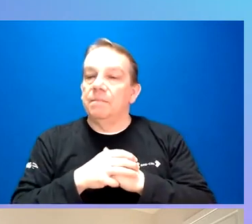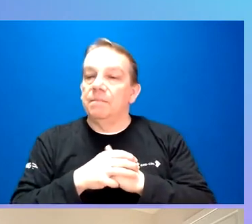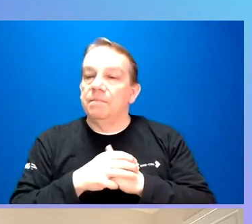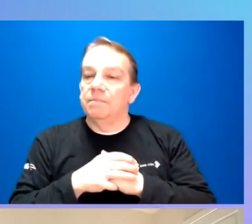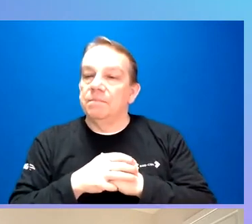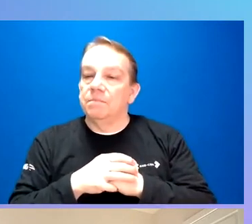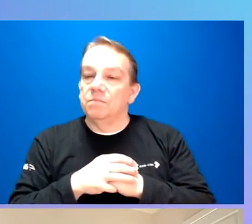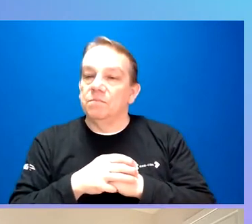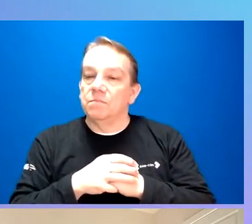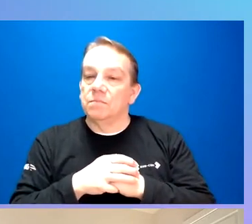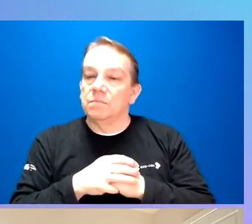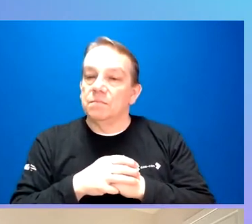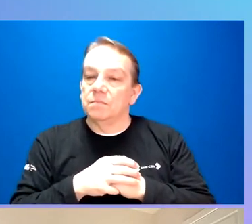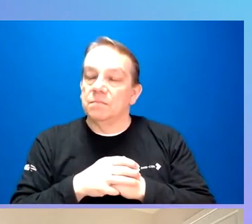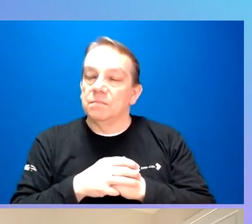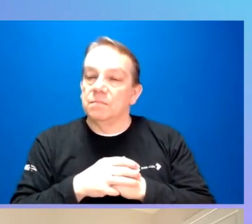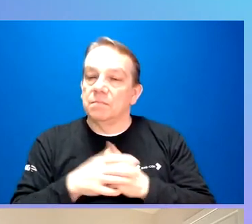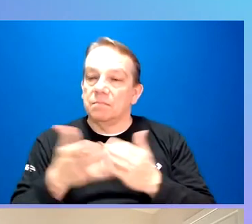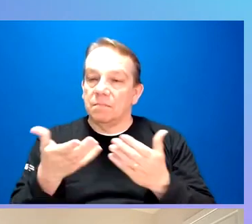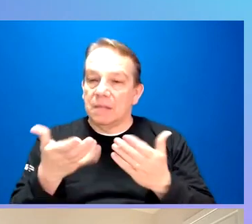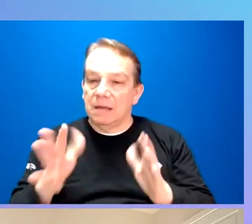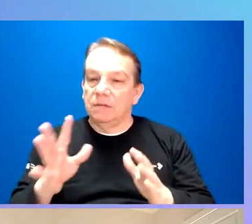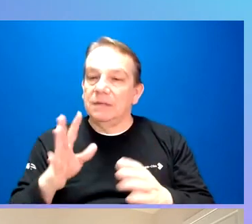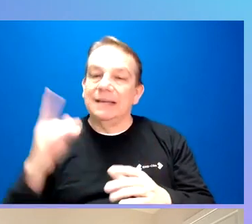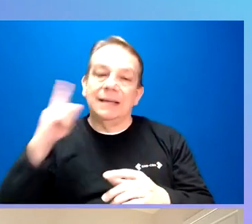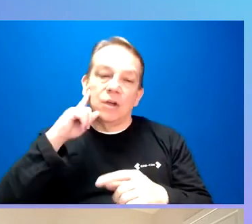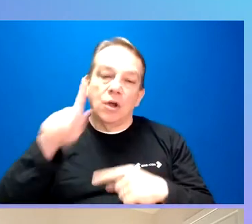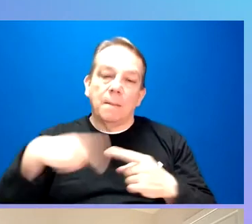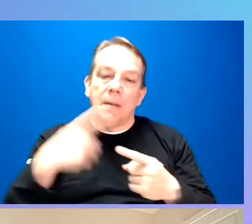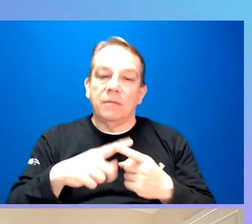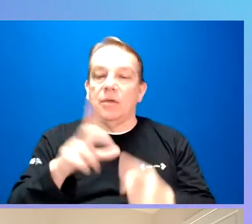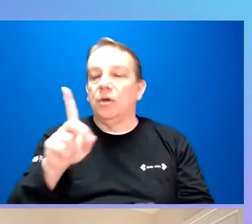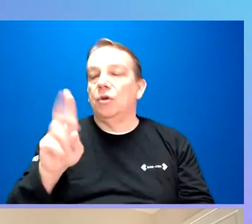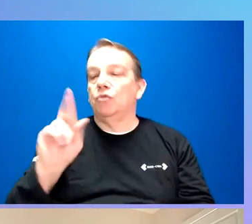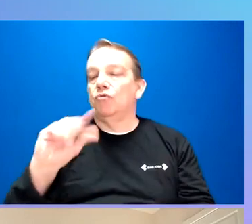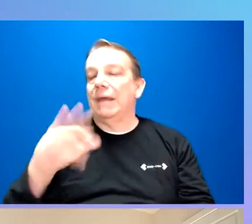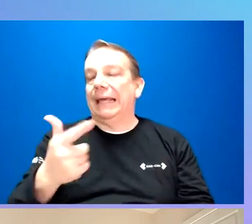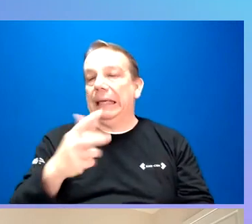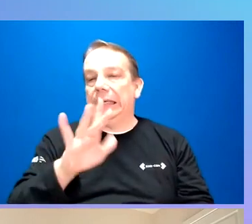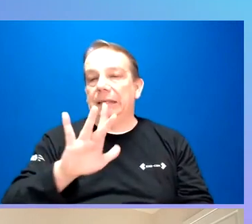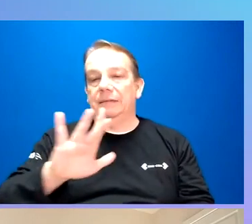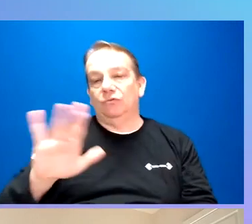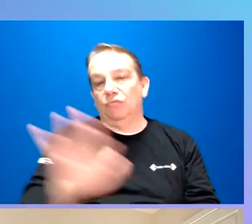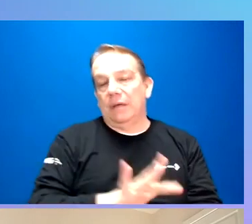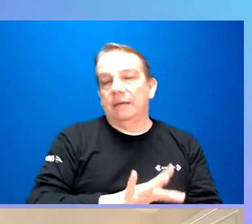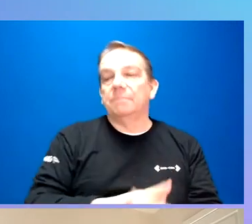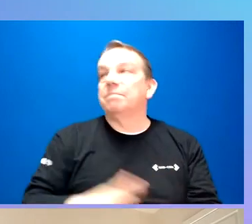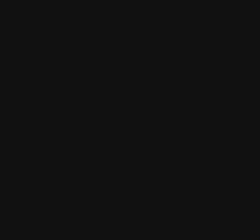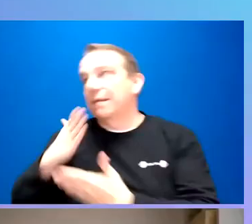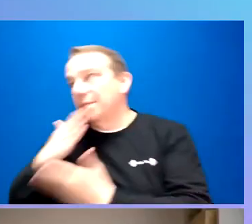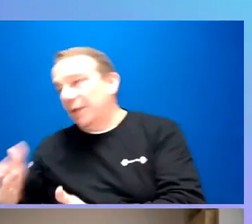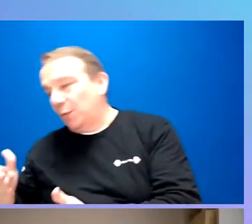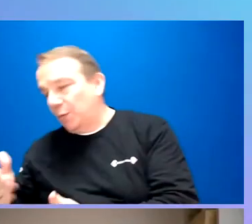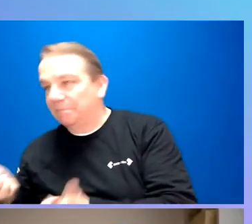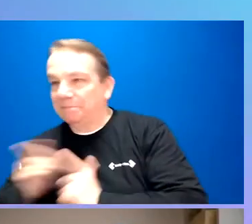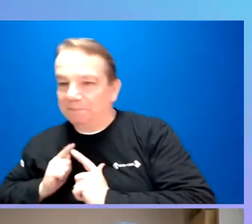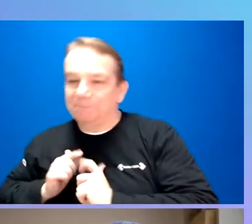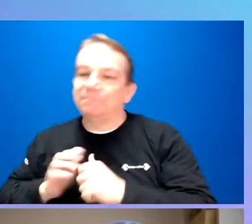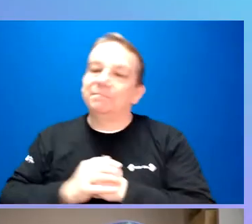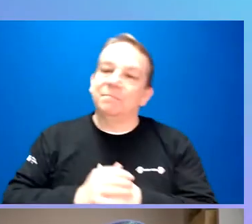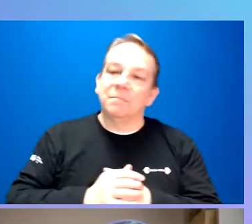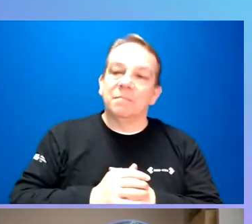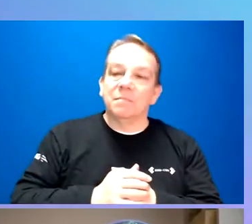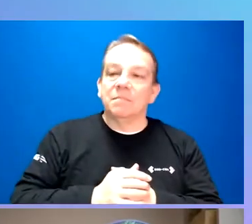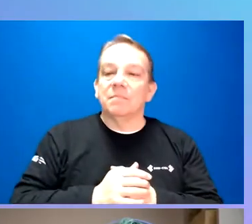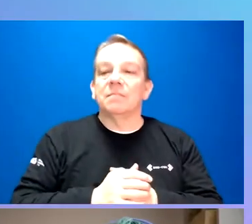right, let's hear about the dragon movements. Thanks, Devanshu. So now that we've kind of covered the